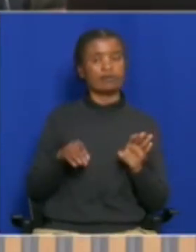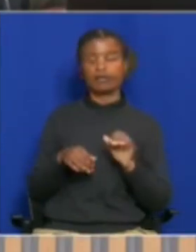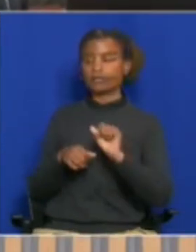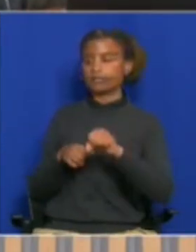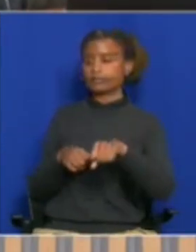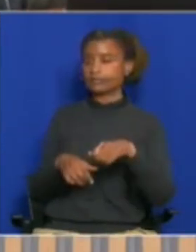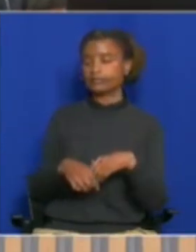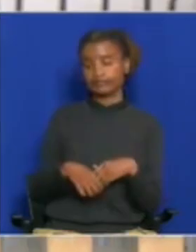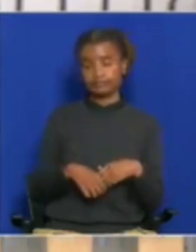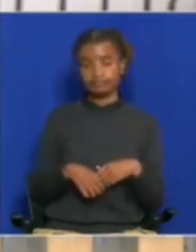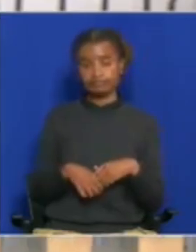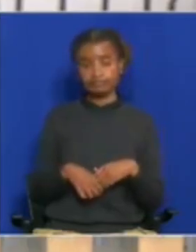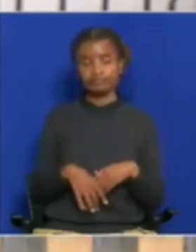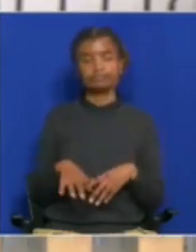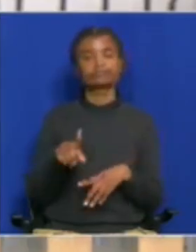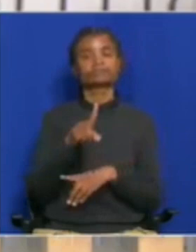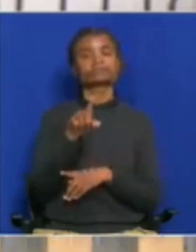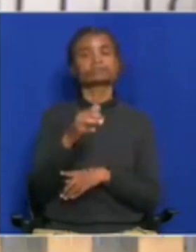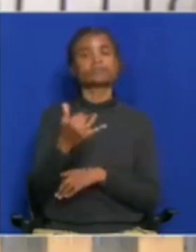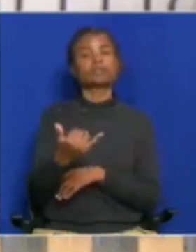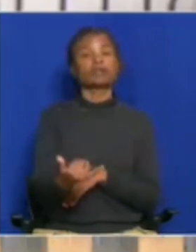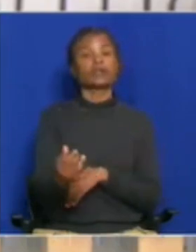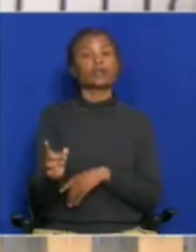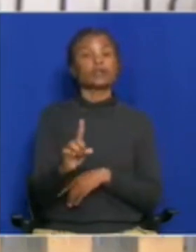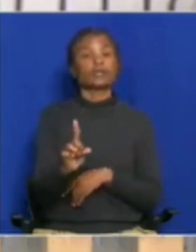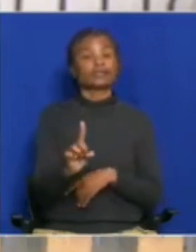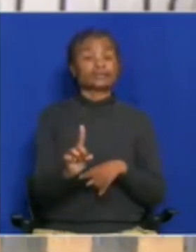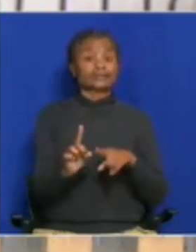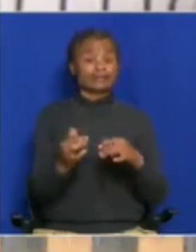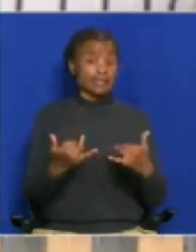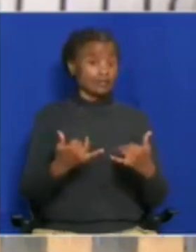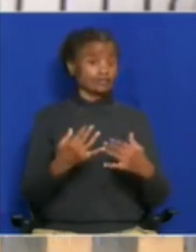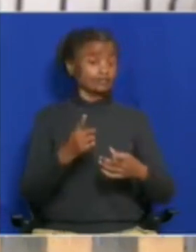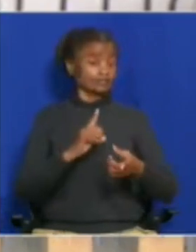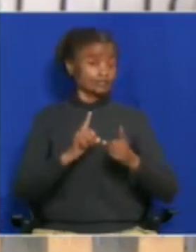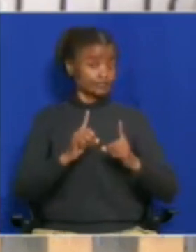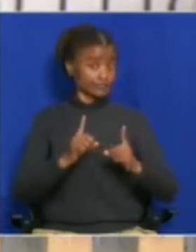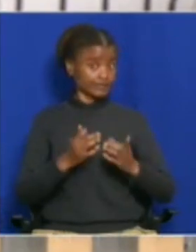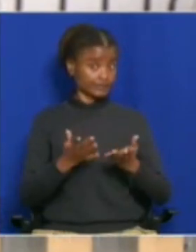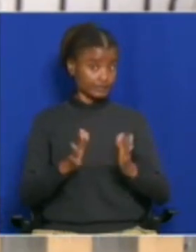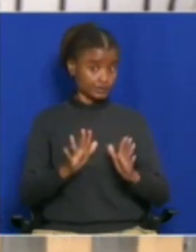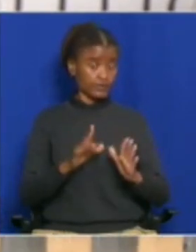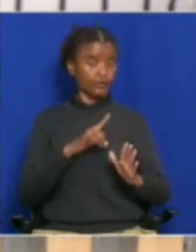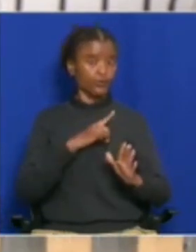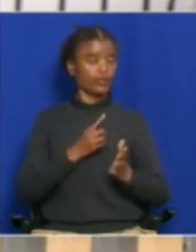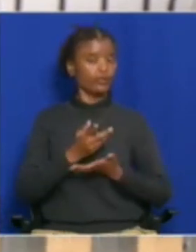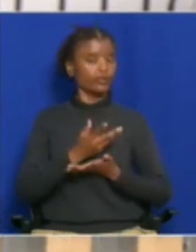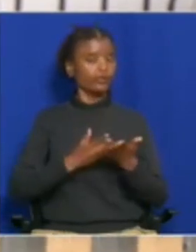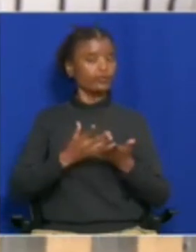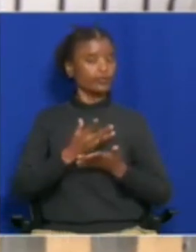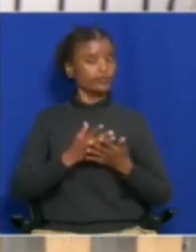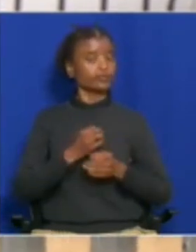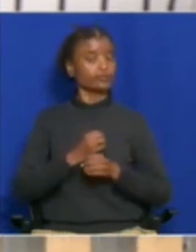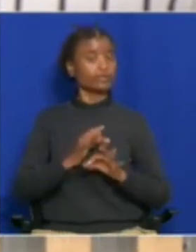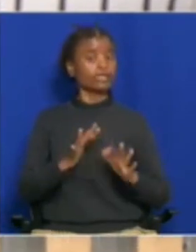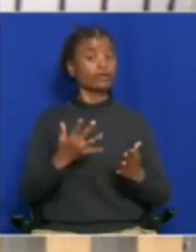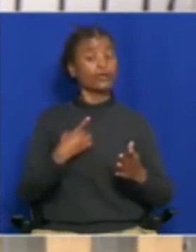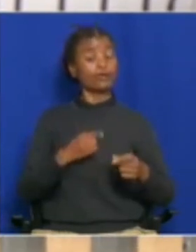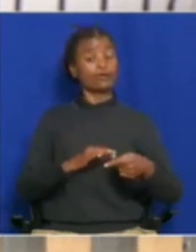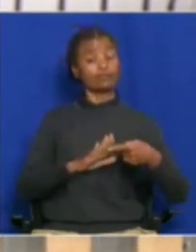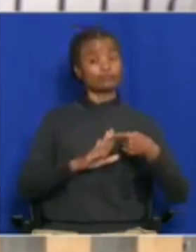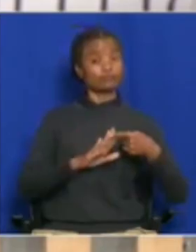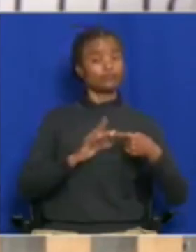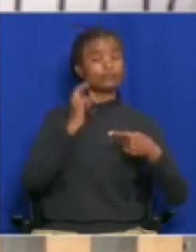accept on that basis, because my and your engagement has started on the basis of the first suspicion, yes, which is state